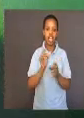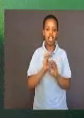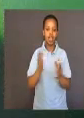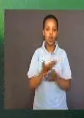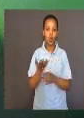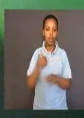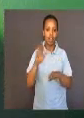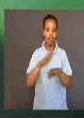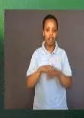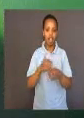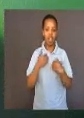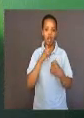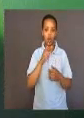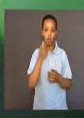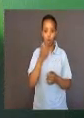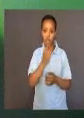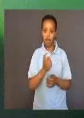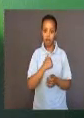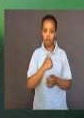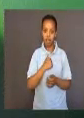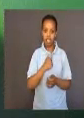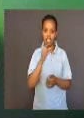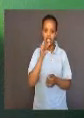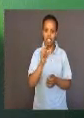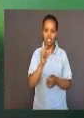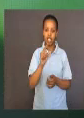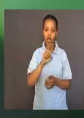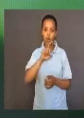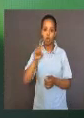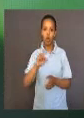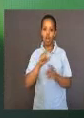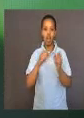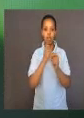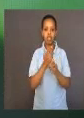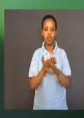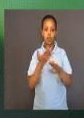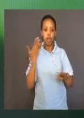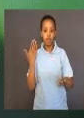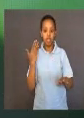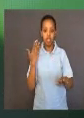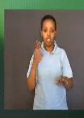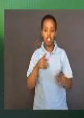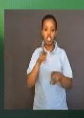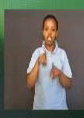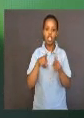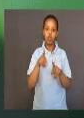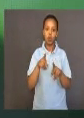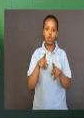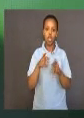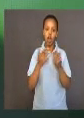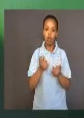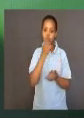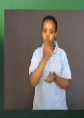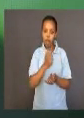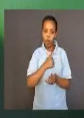It was only a few hundred years ago that people still believed in this.